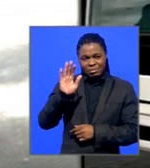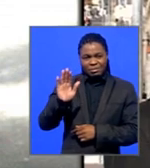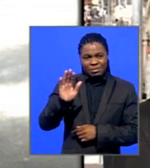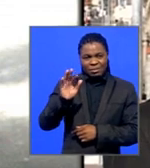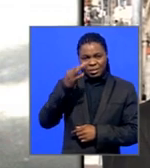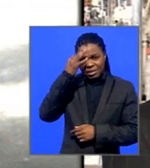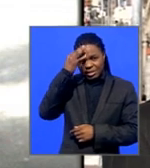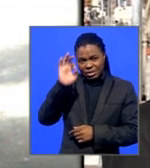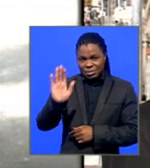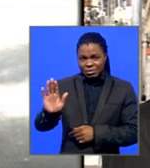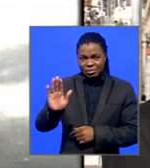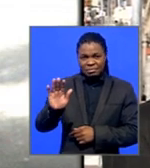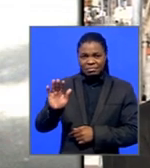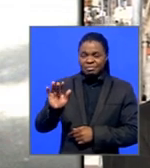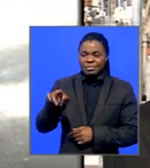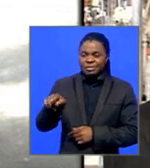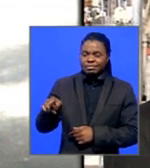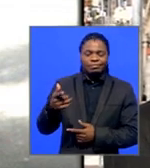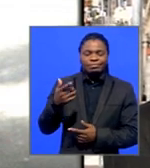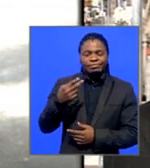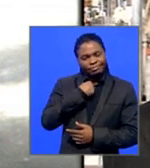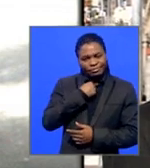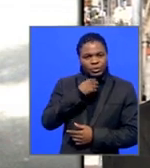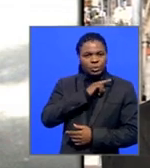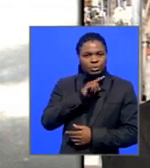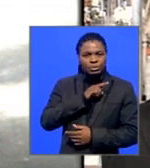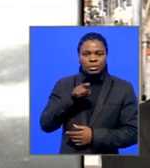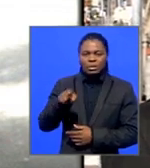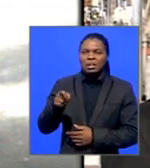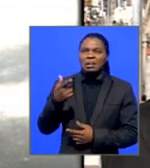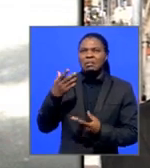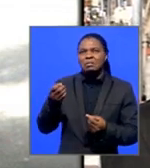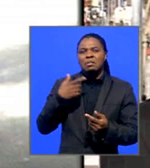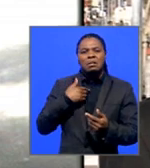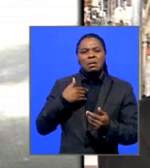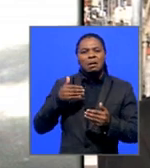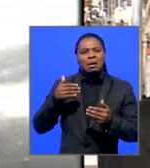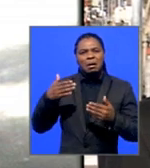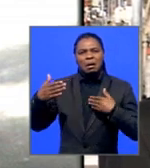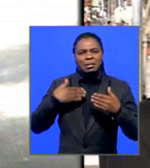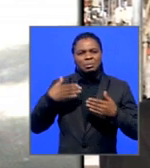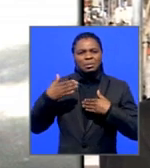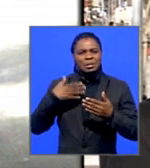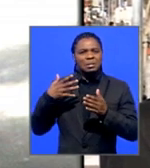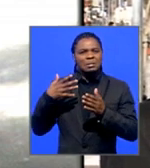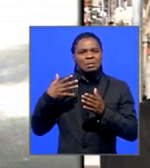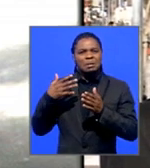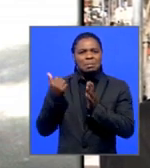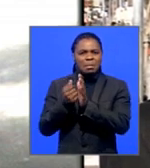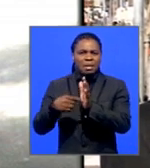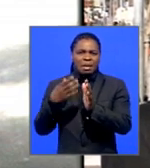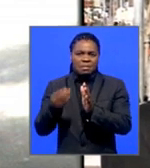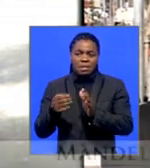the government did apply something that is called the administration mark, which can maybe reject